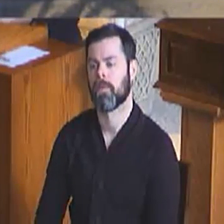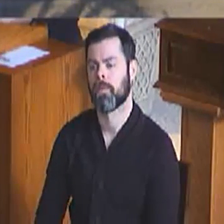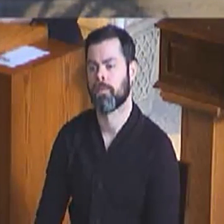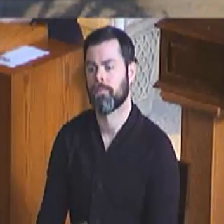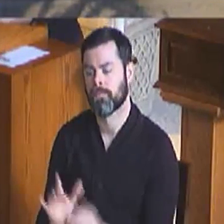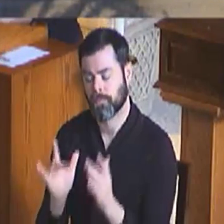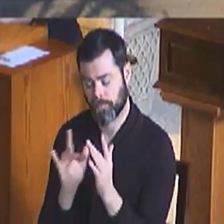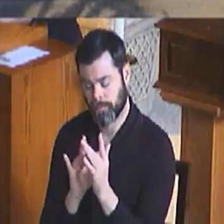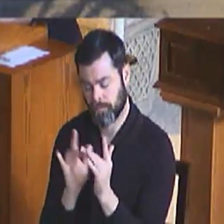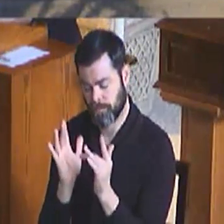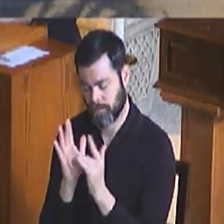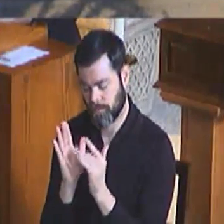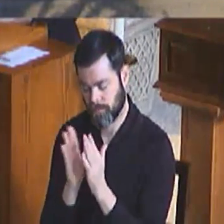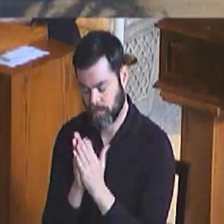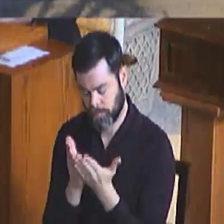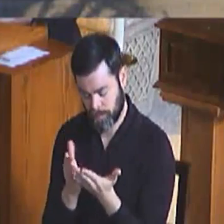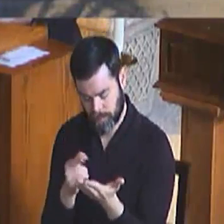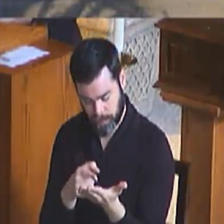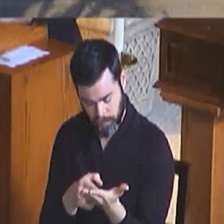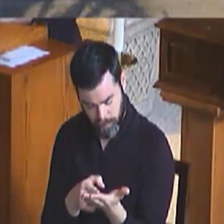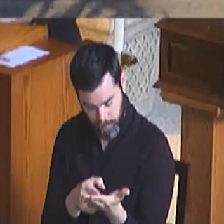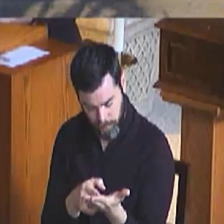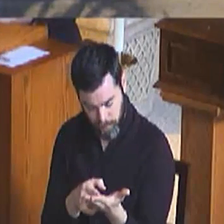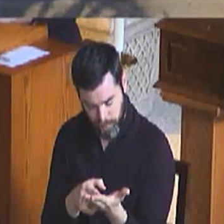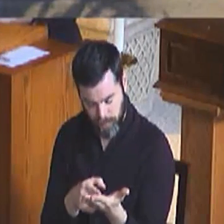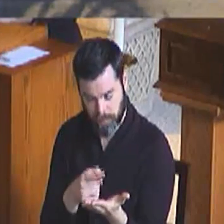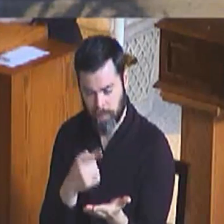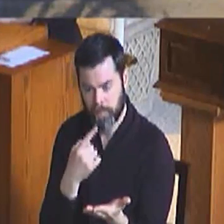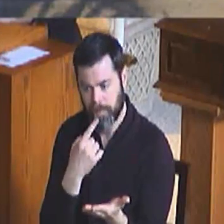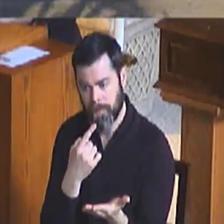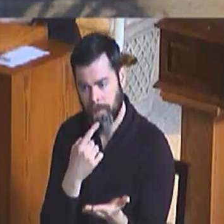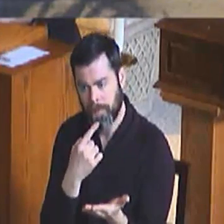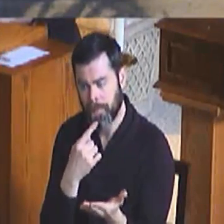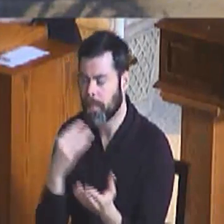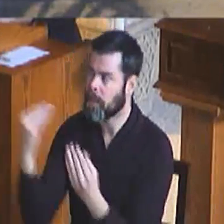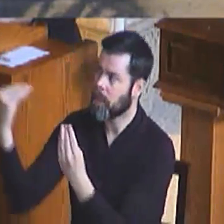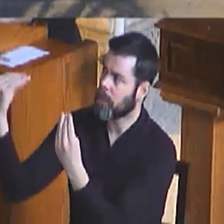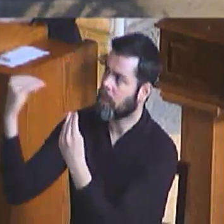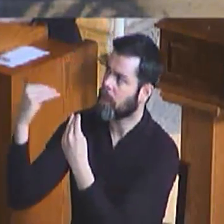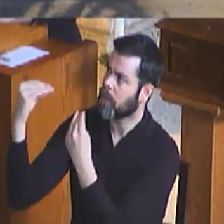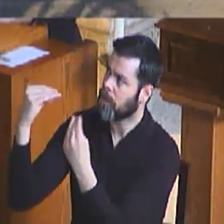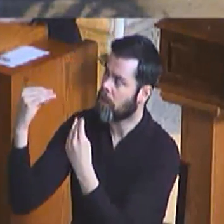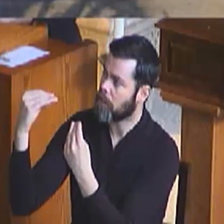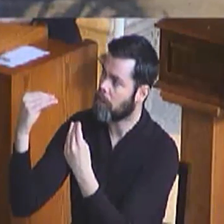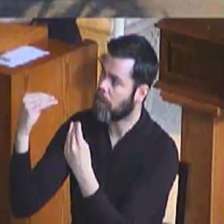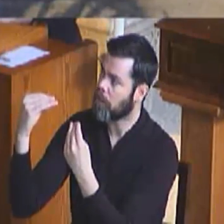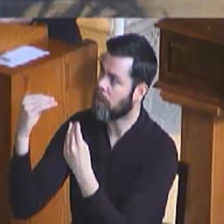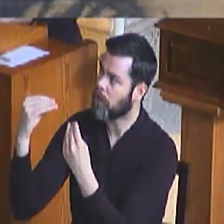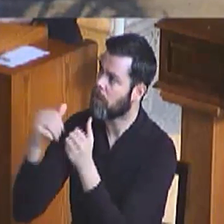Psalm 143, verse 10 says, teach me to do your